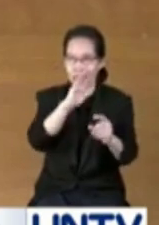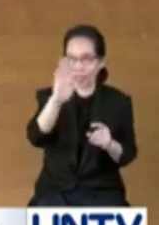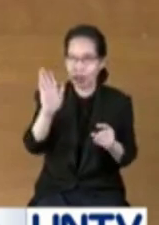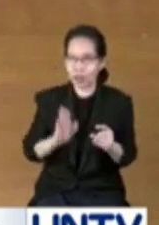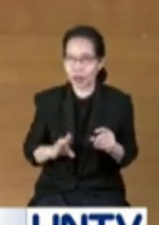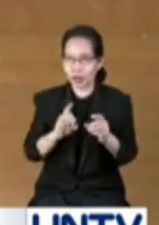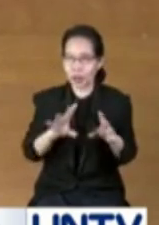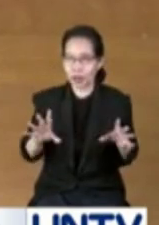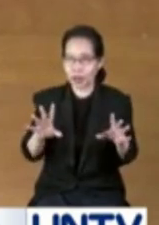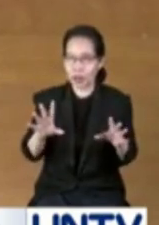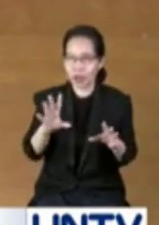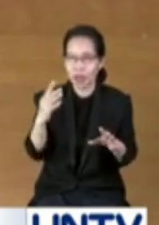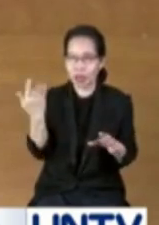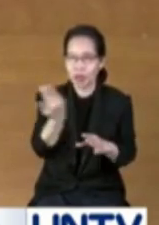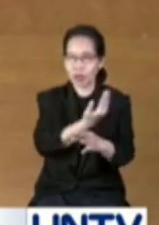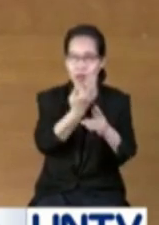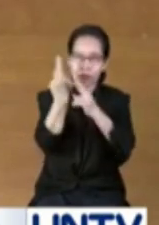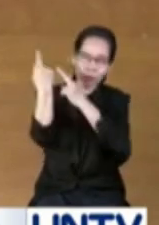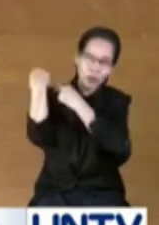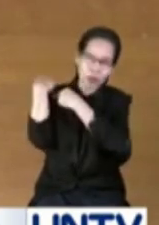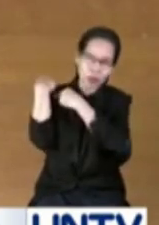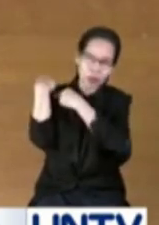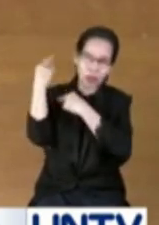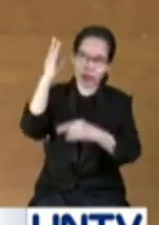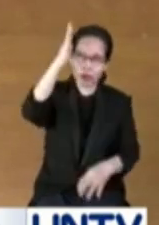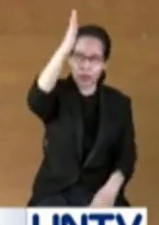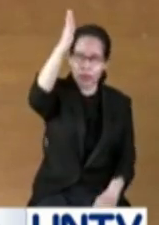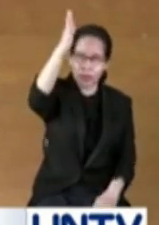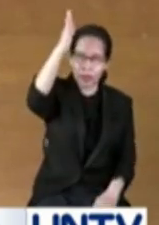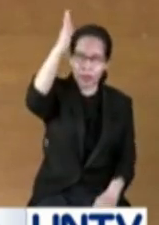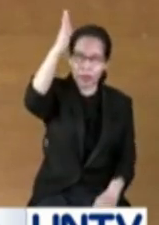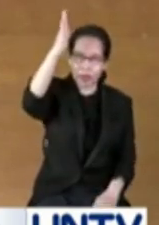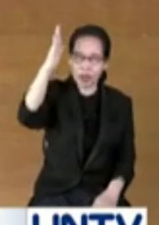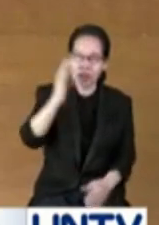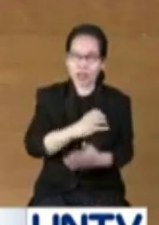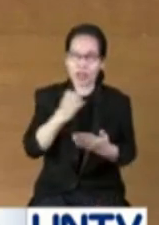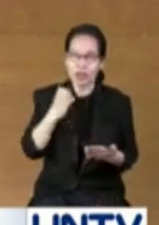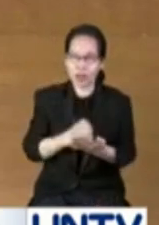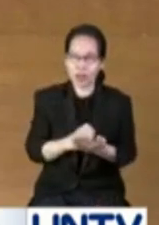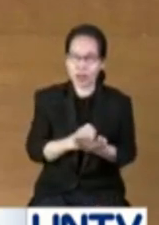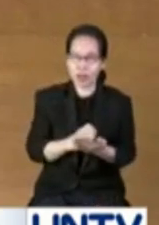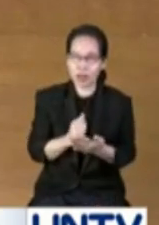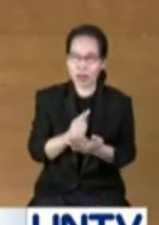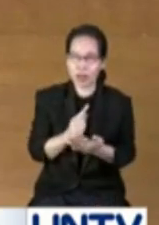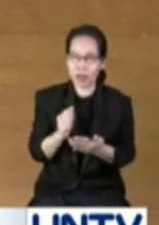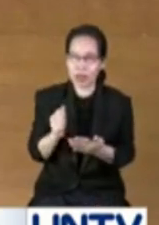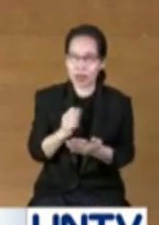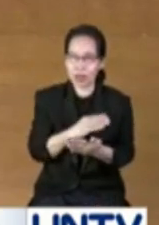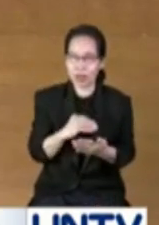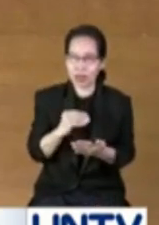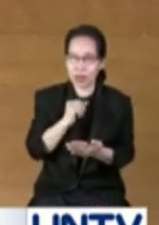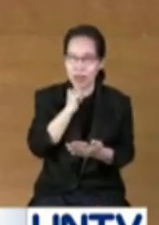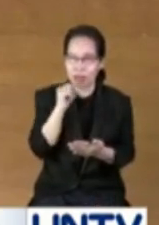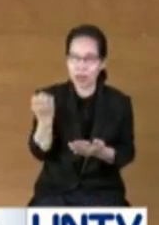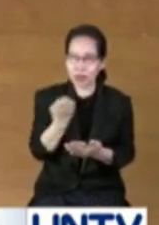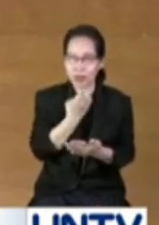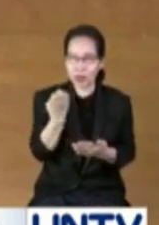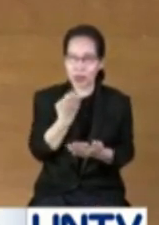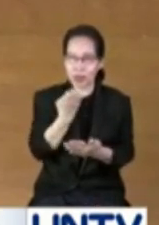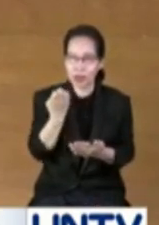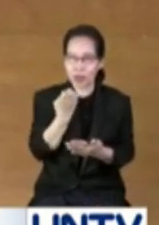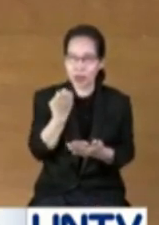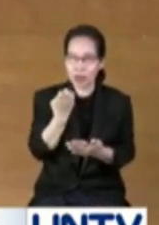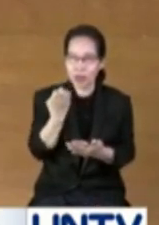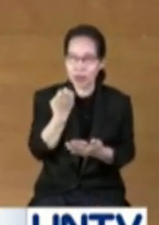our responsibility to the future. The economic agenda cannot and will not ever be incompatible with our